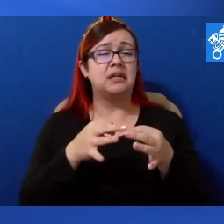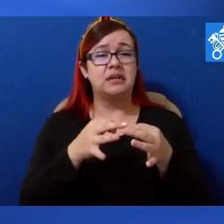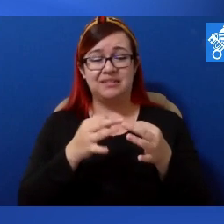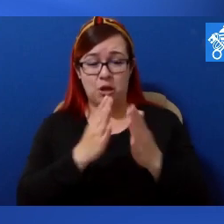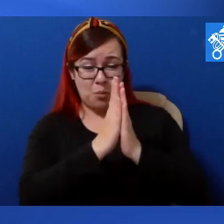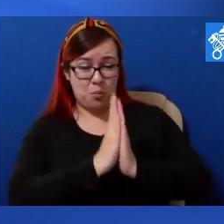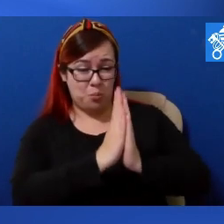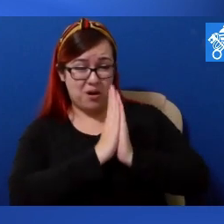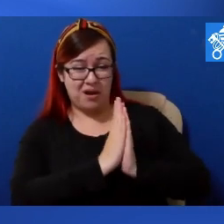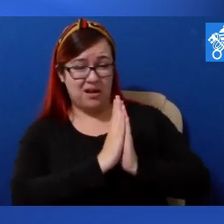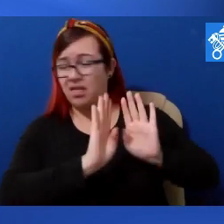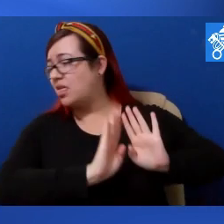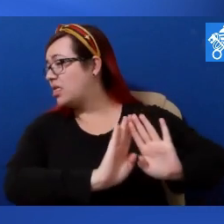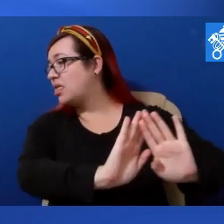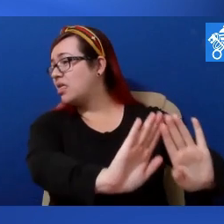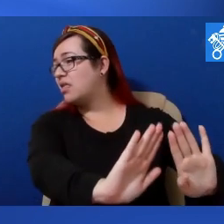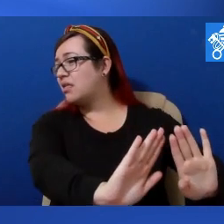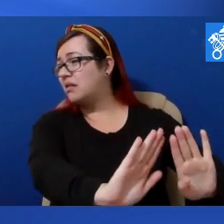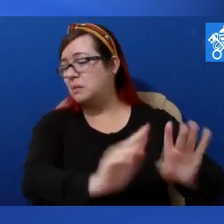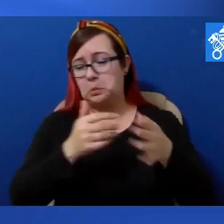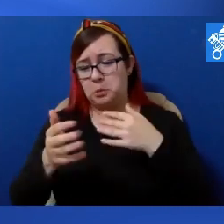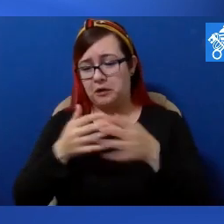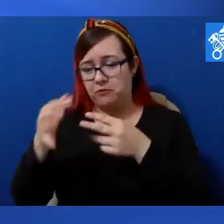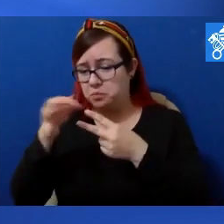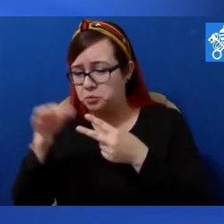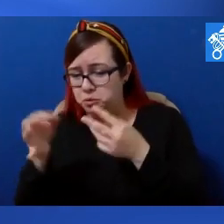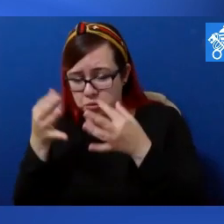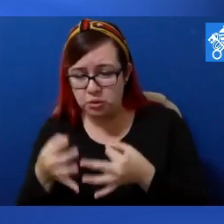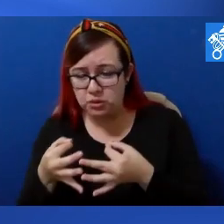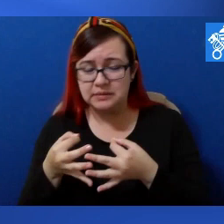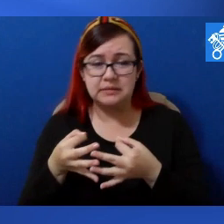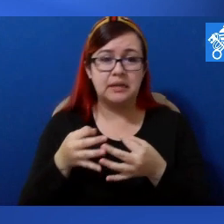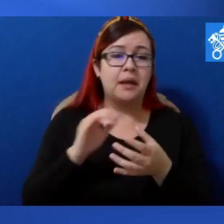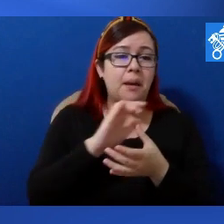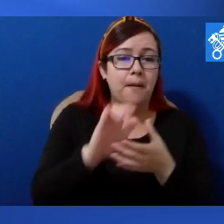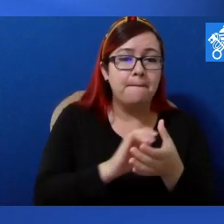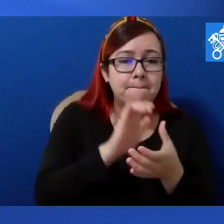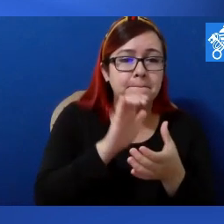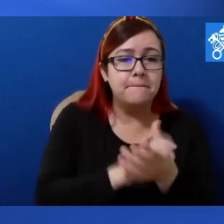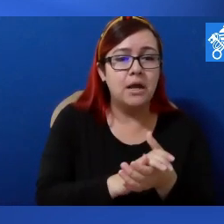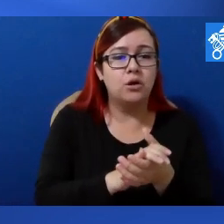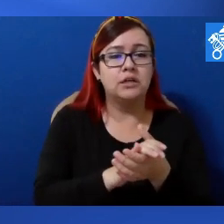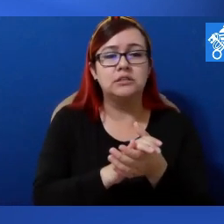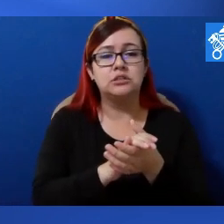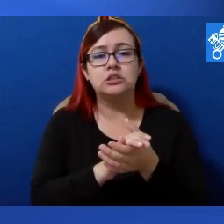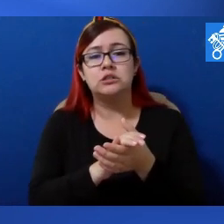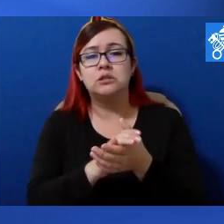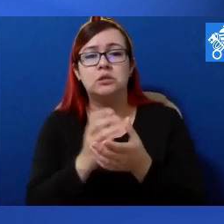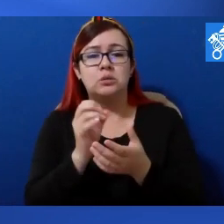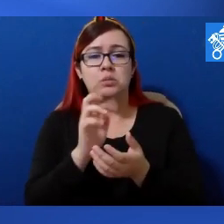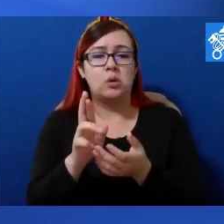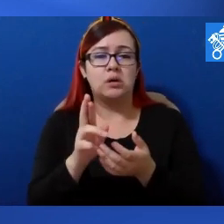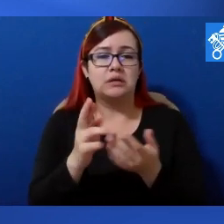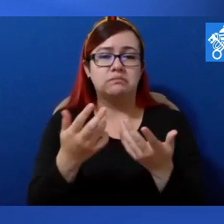Unfortunately, some people decide to abandon the life of prayer or the choice they have made, marriage or religious